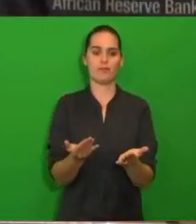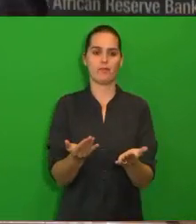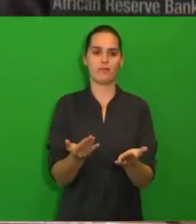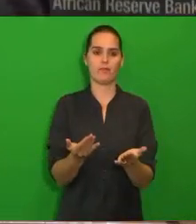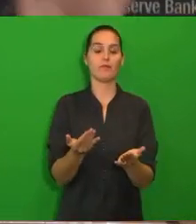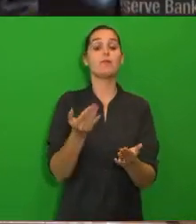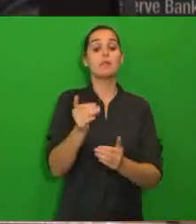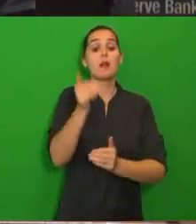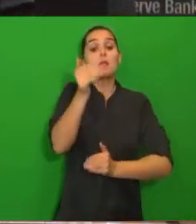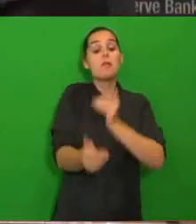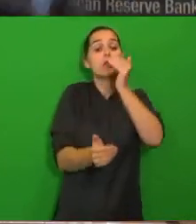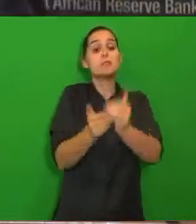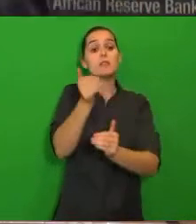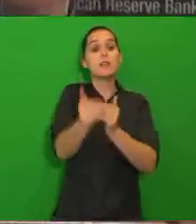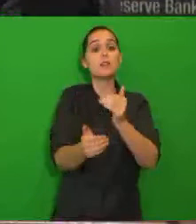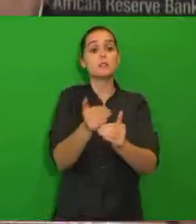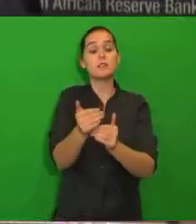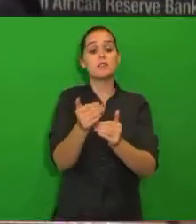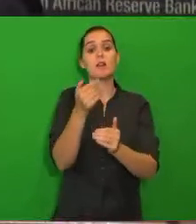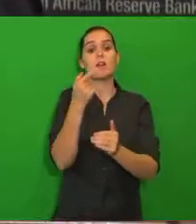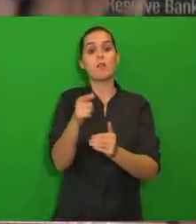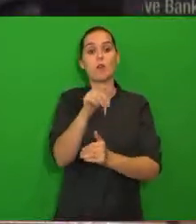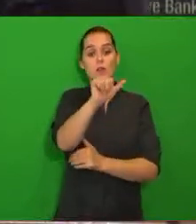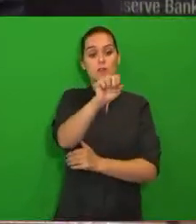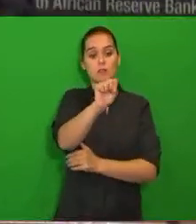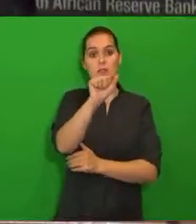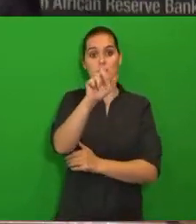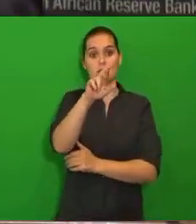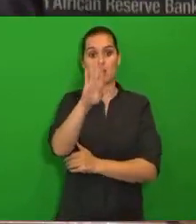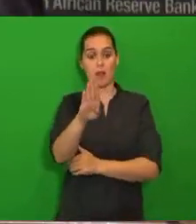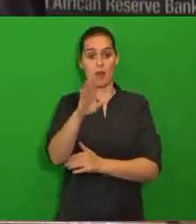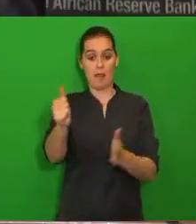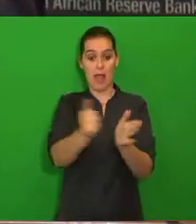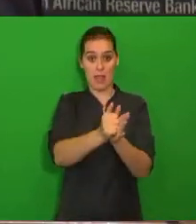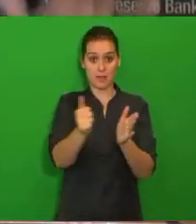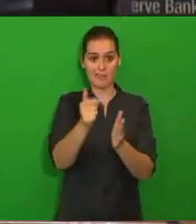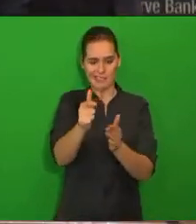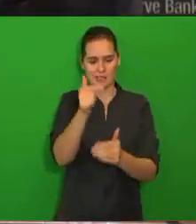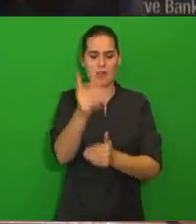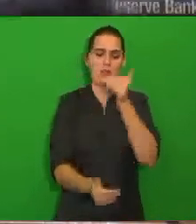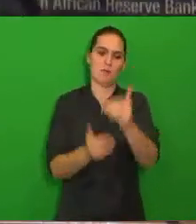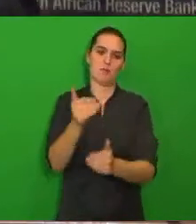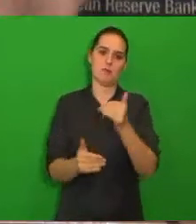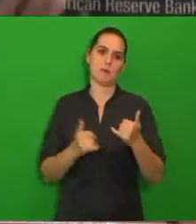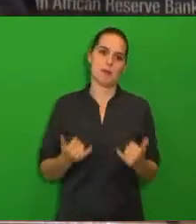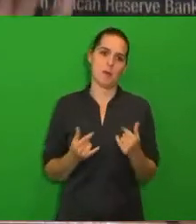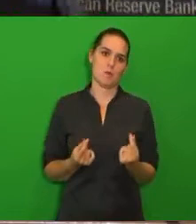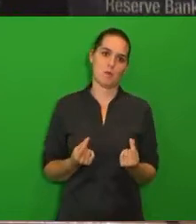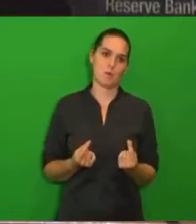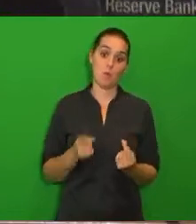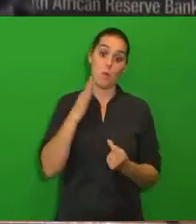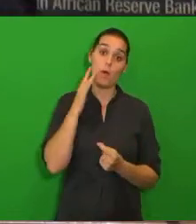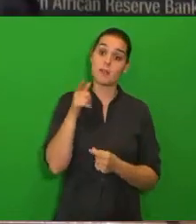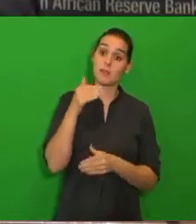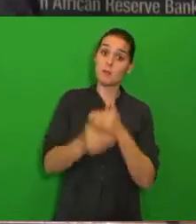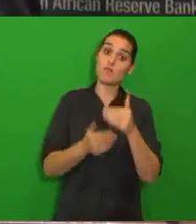The process in terms of the SARB Act is underway. And once that process